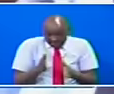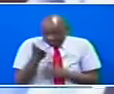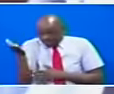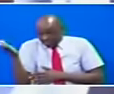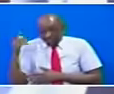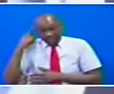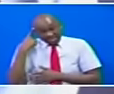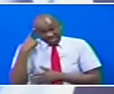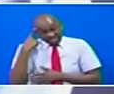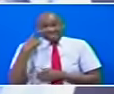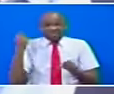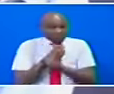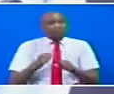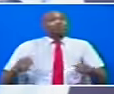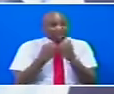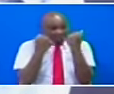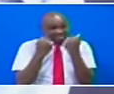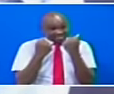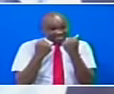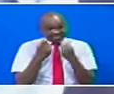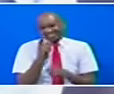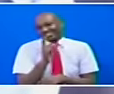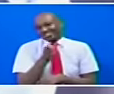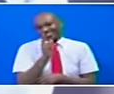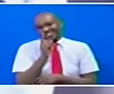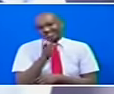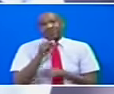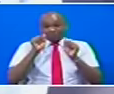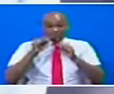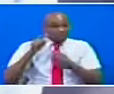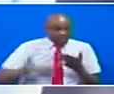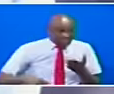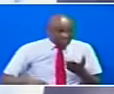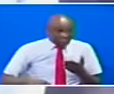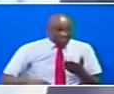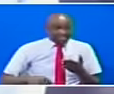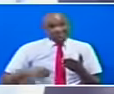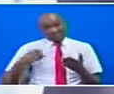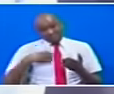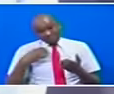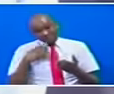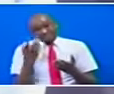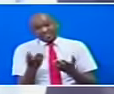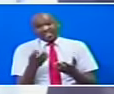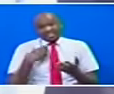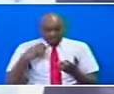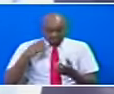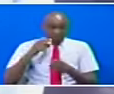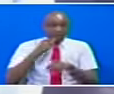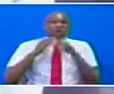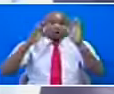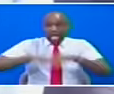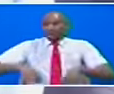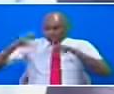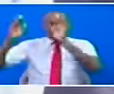head in the sun like ostrich, the possibilities of towers built on sand collapsing